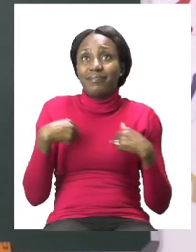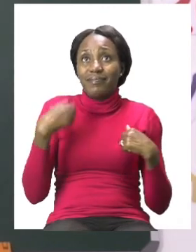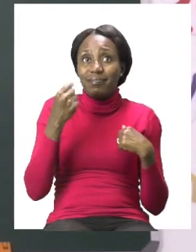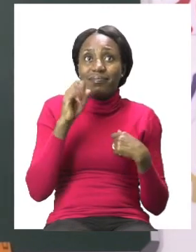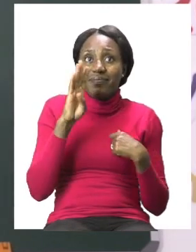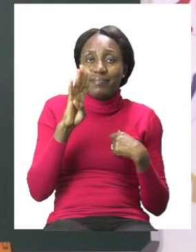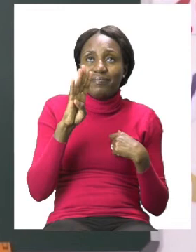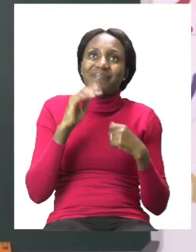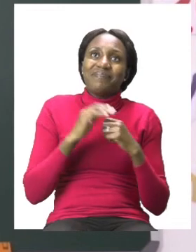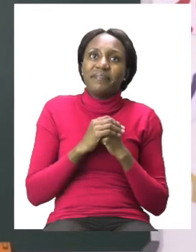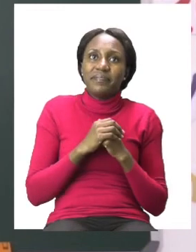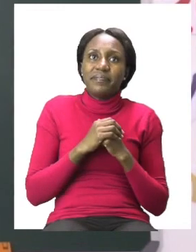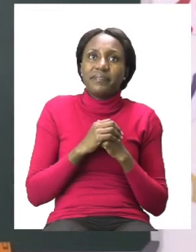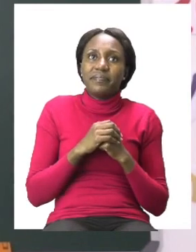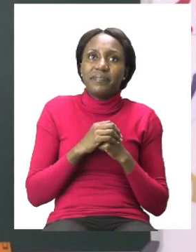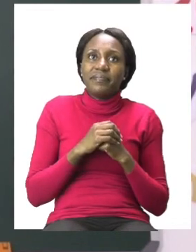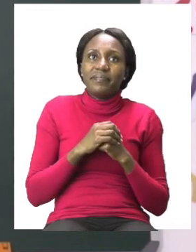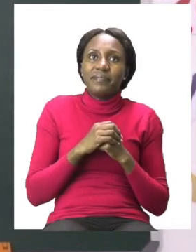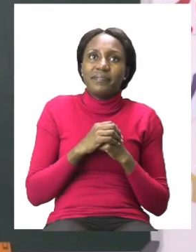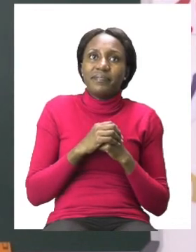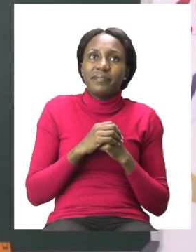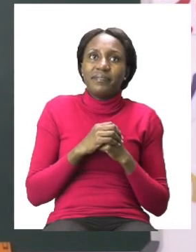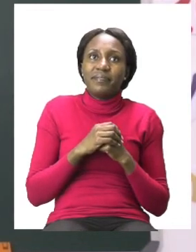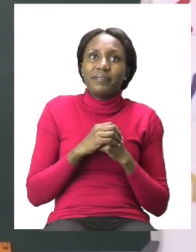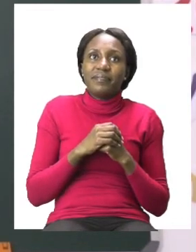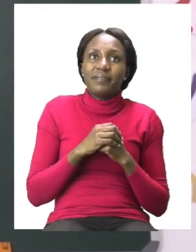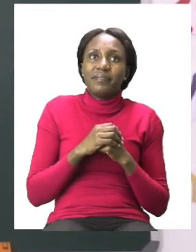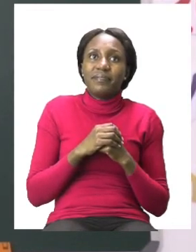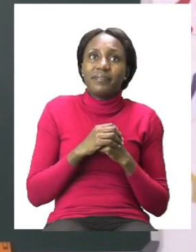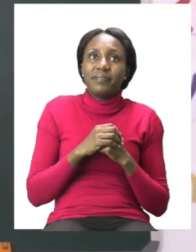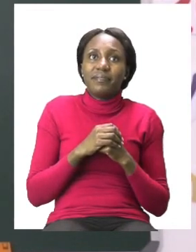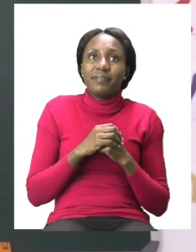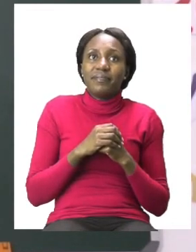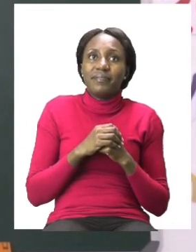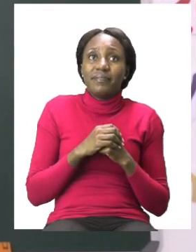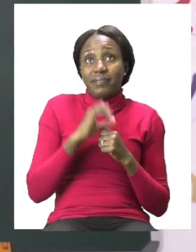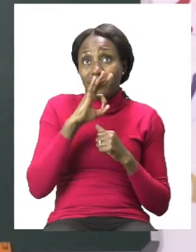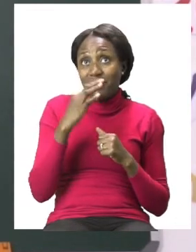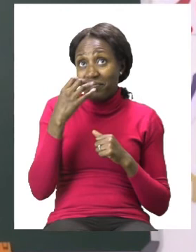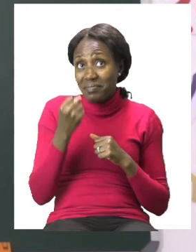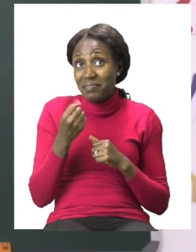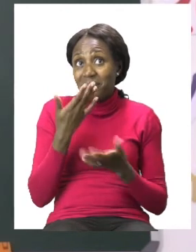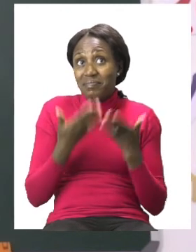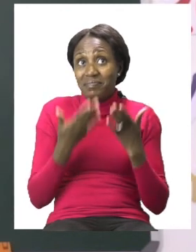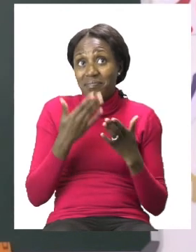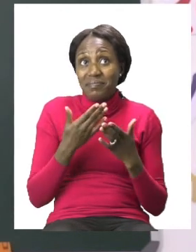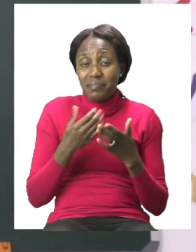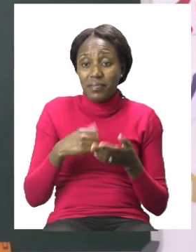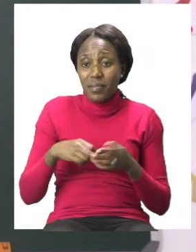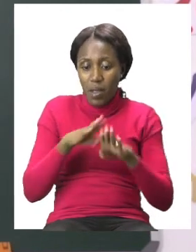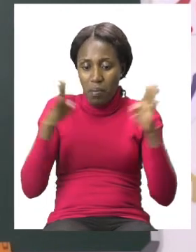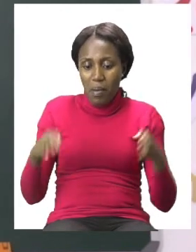the different actions. If you can use something that is part of the action, like for example, a